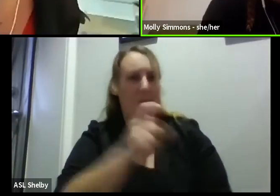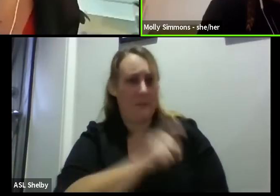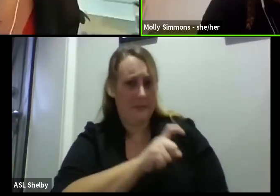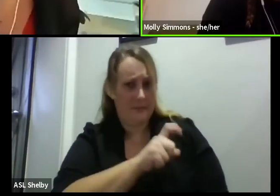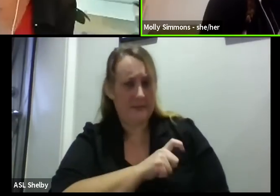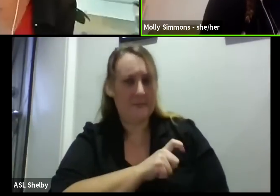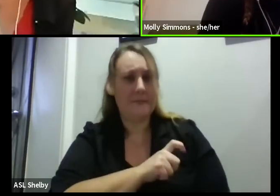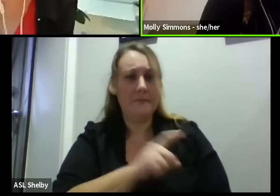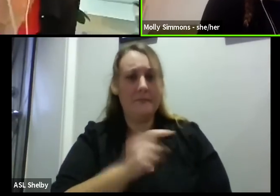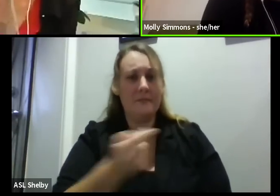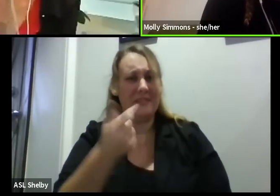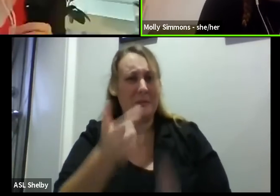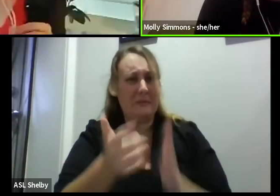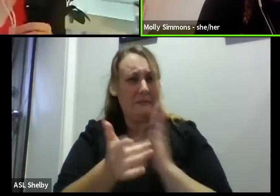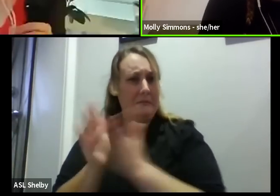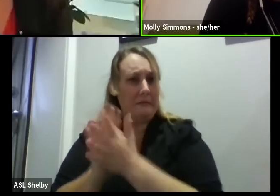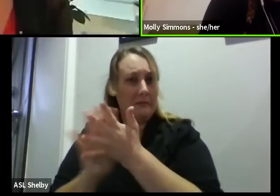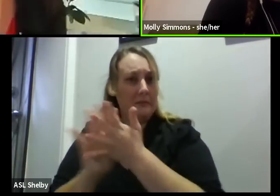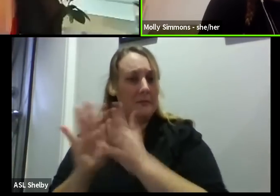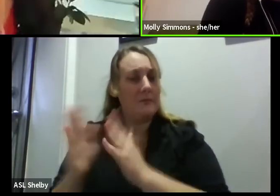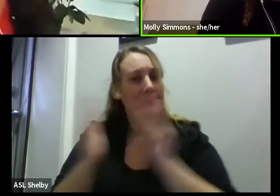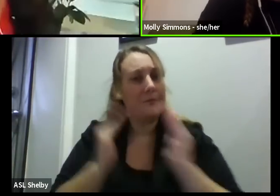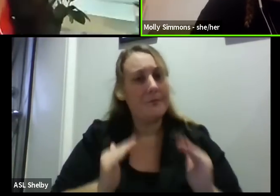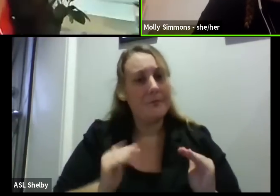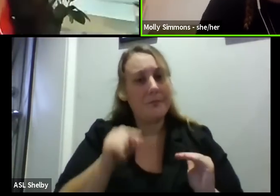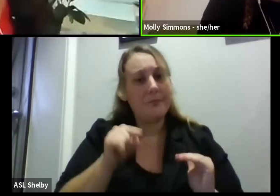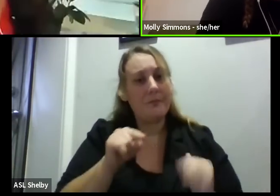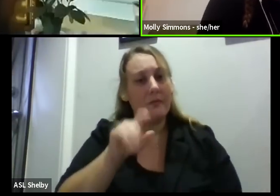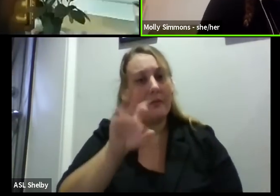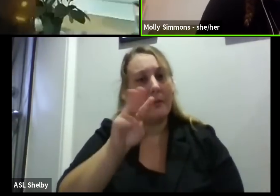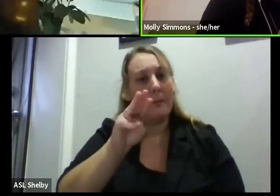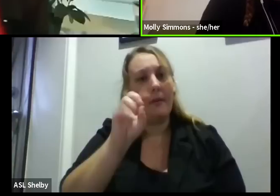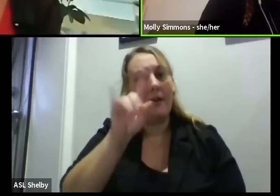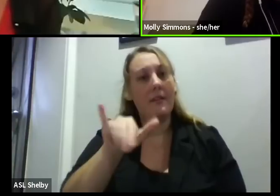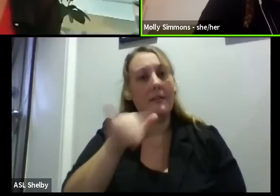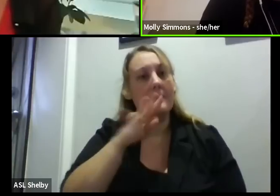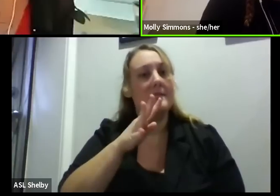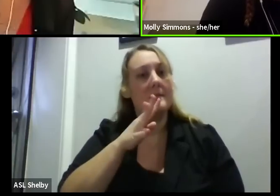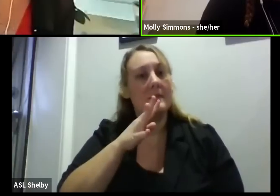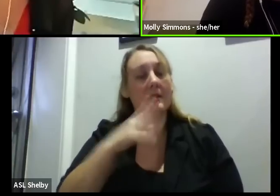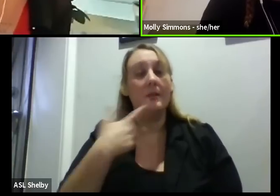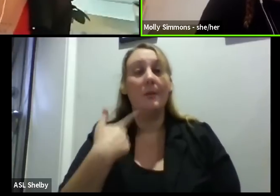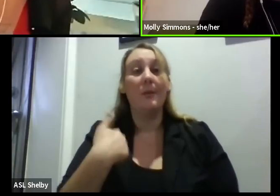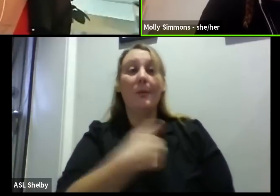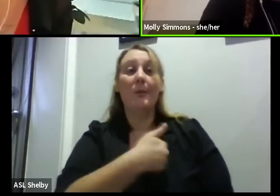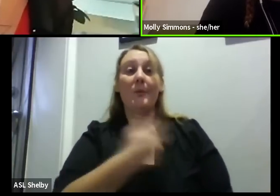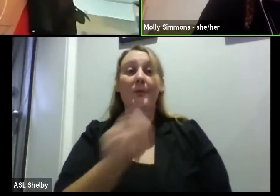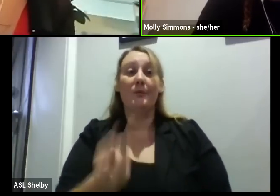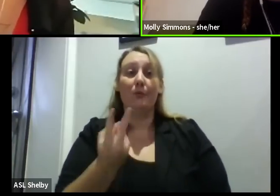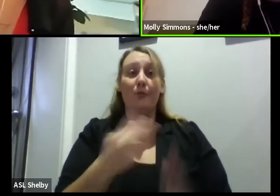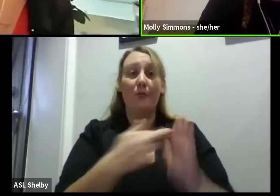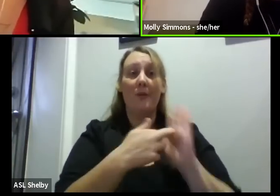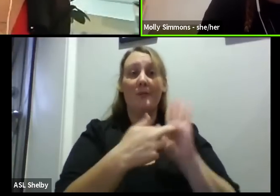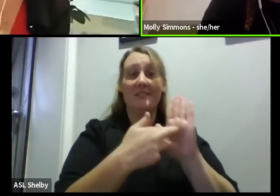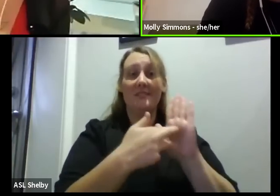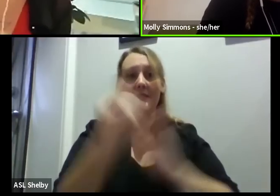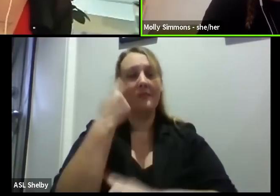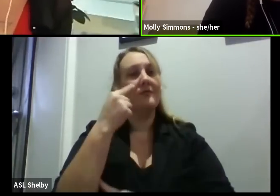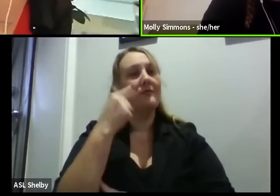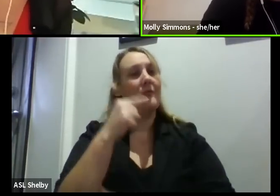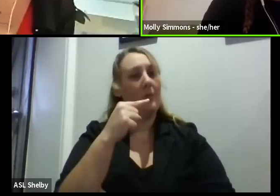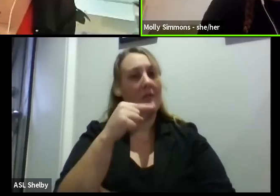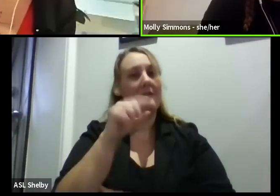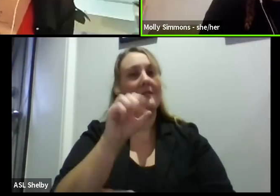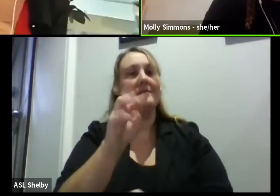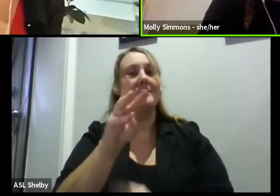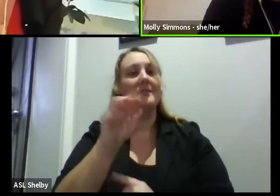We are two of the chapter representatives of SWAP Brooklyn. Again, we're honored to be here with you all today on International Horse Day